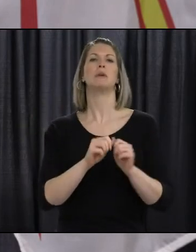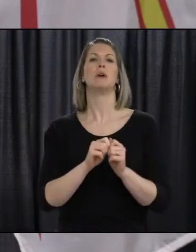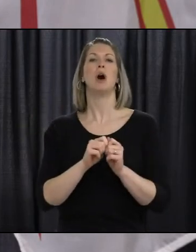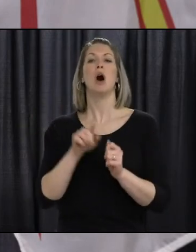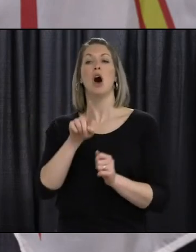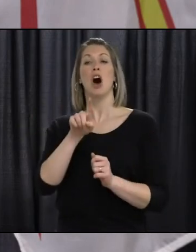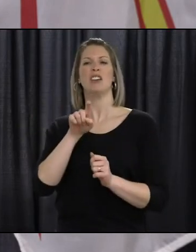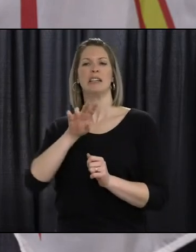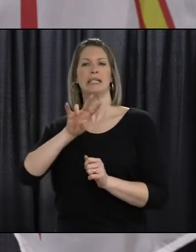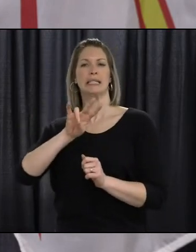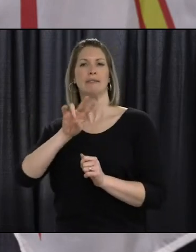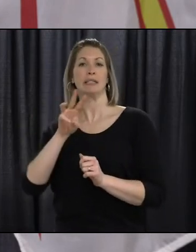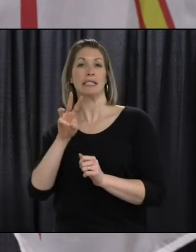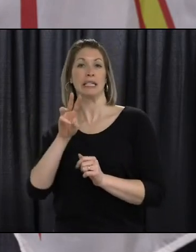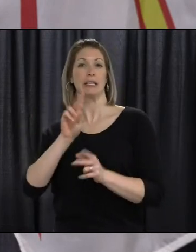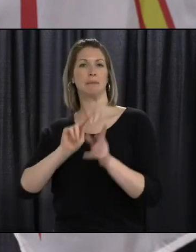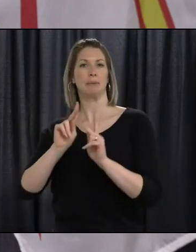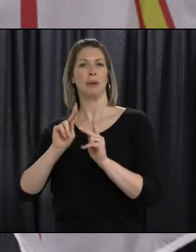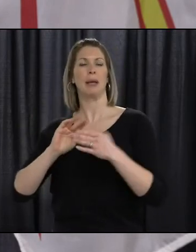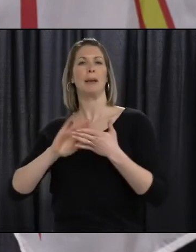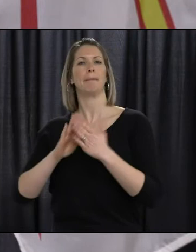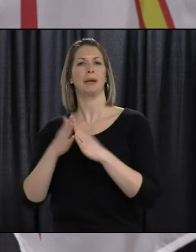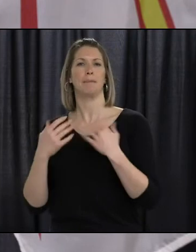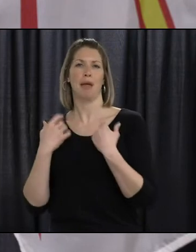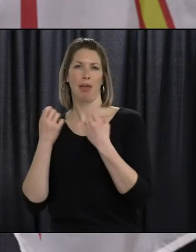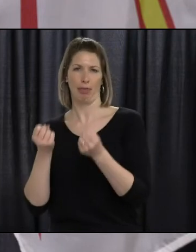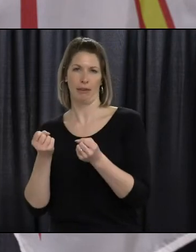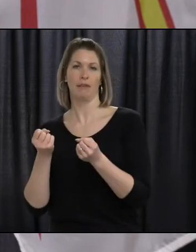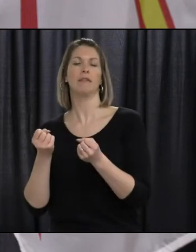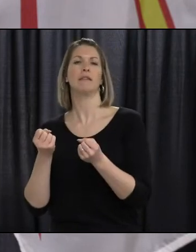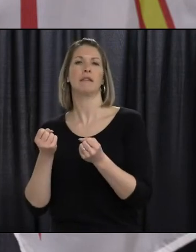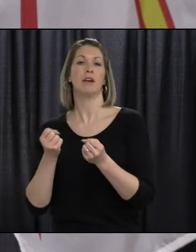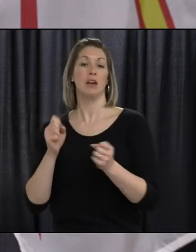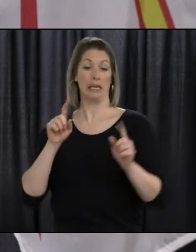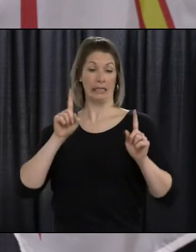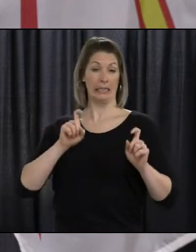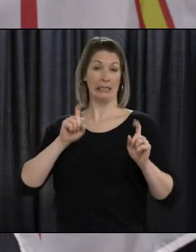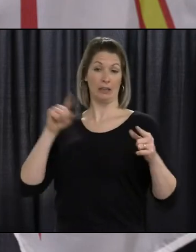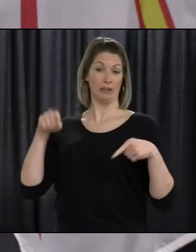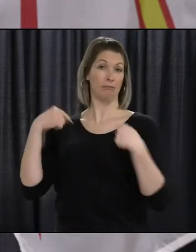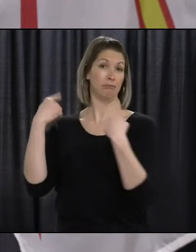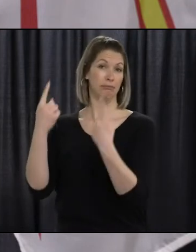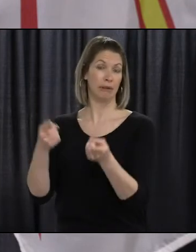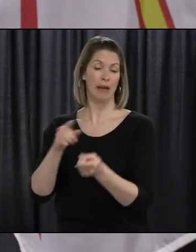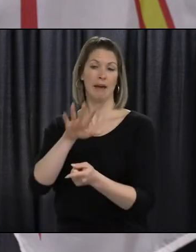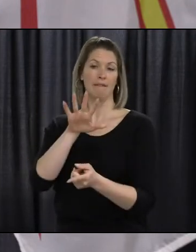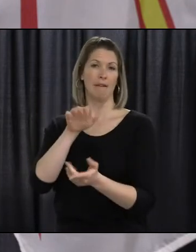176 people have now recovered. In total, we have tested 5,585 people.